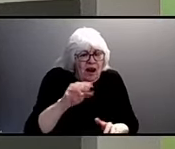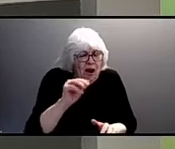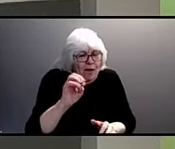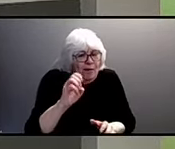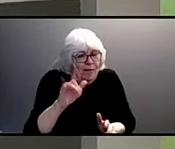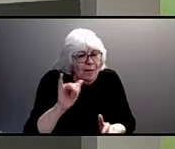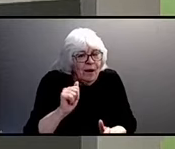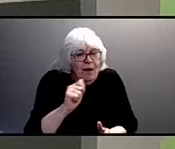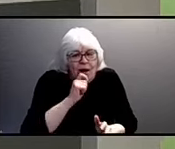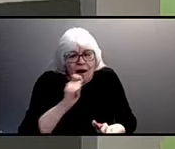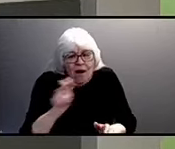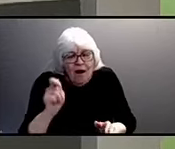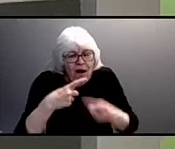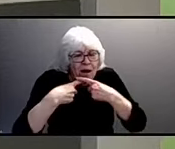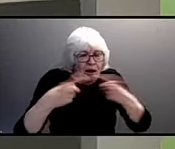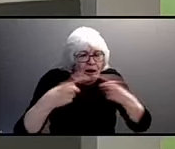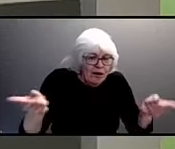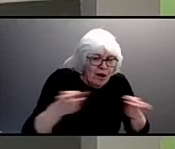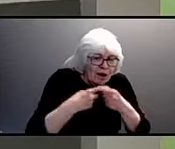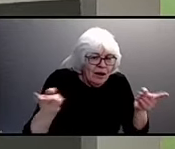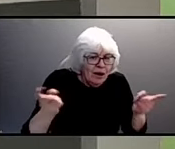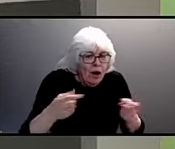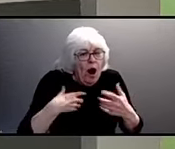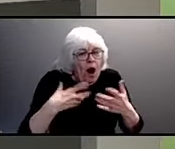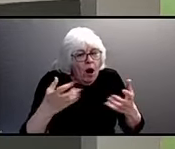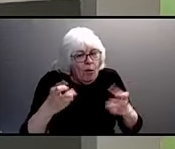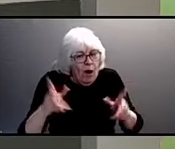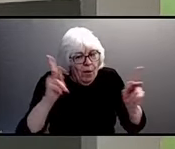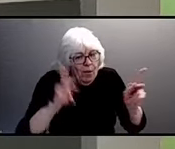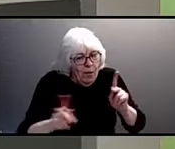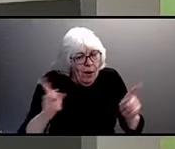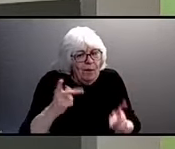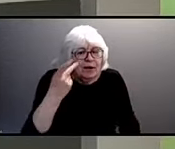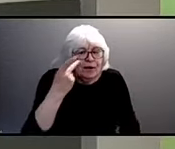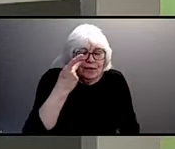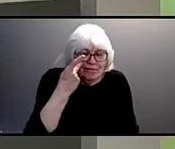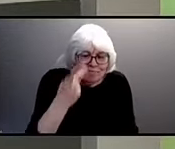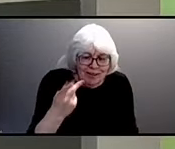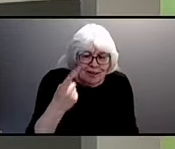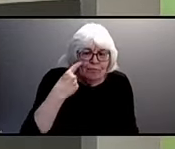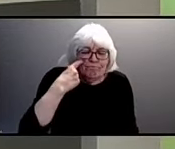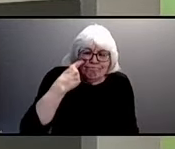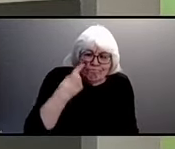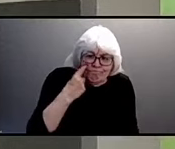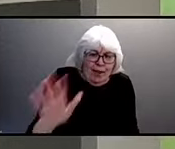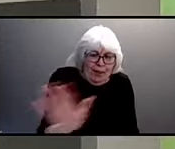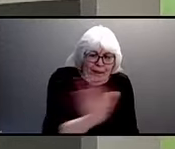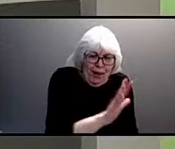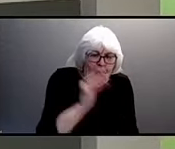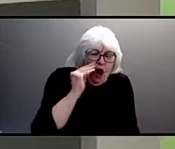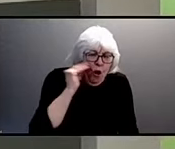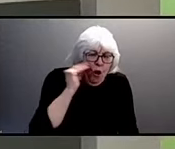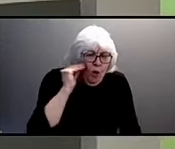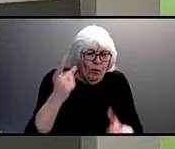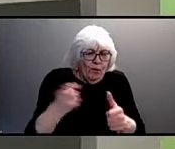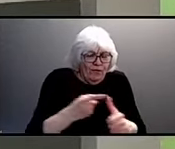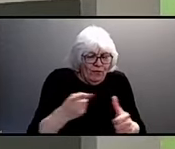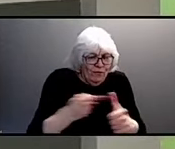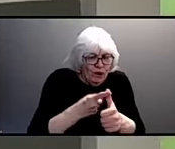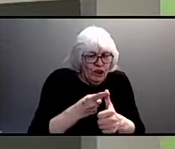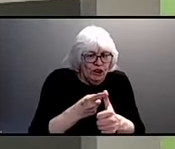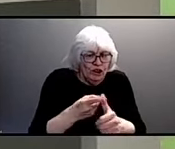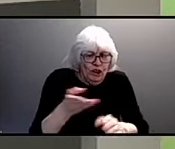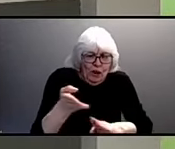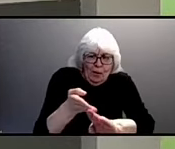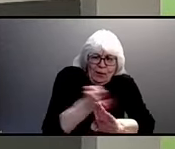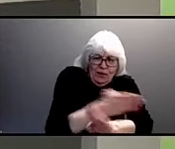chance to see the homes themselves before it was widely circulated. Unfortunately, a lot of images were sent